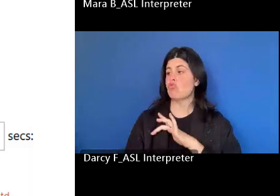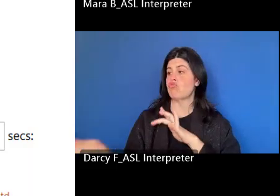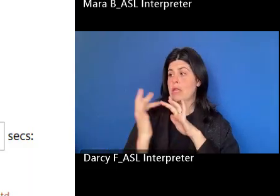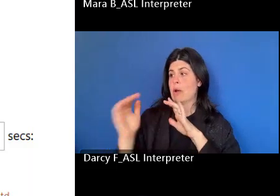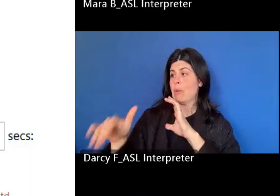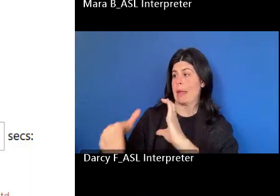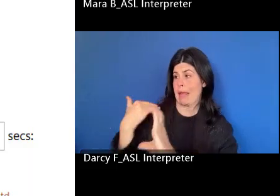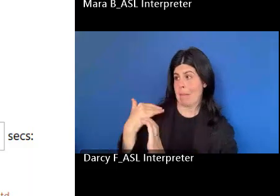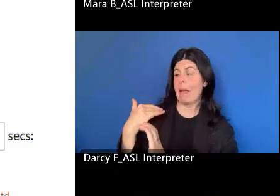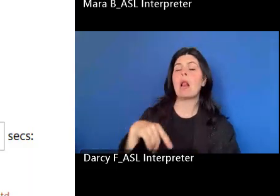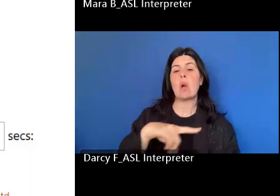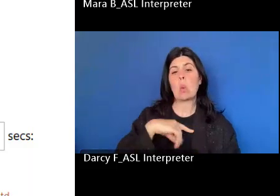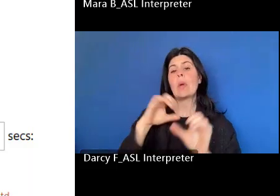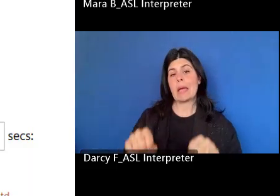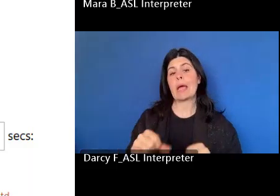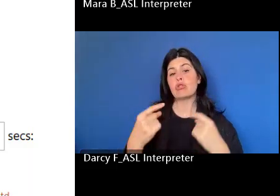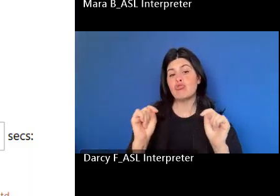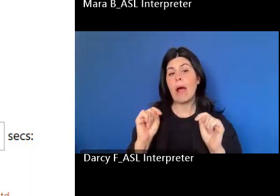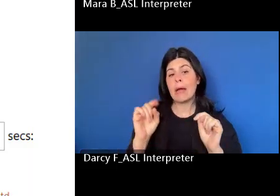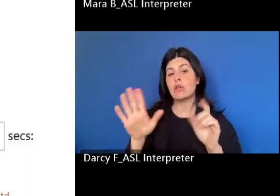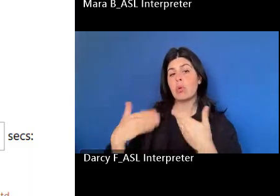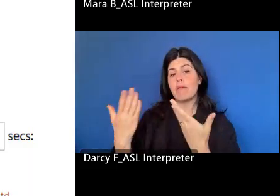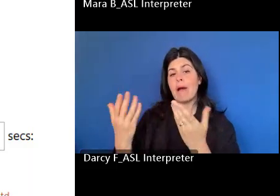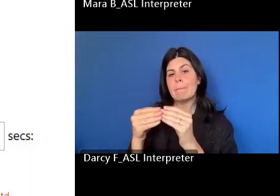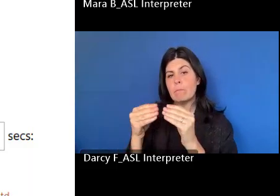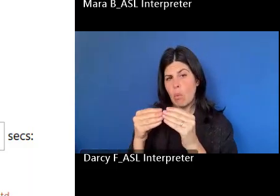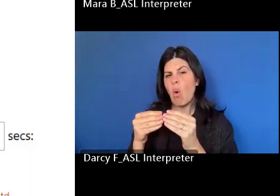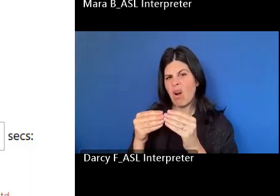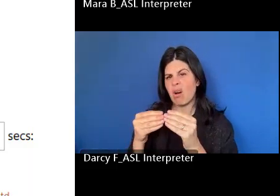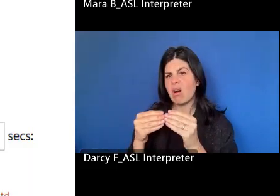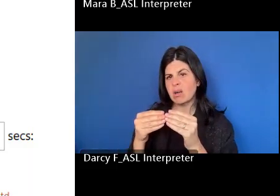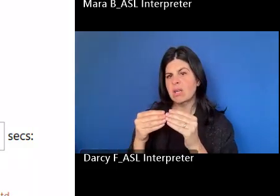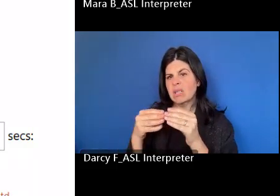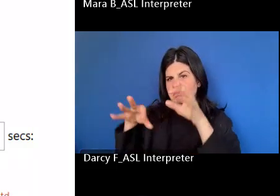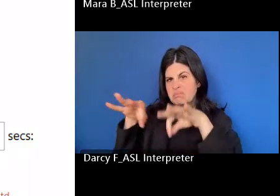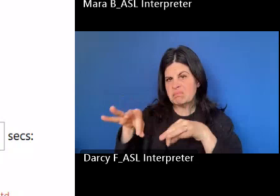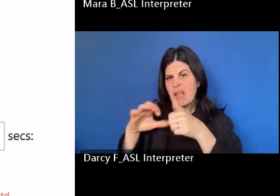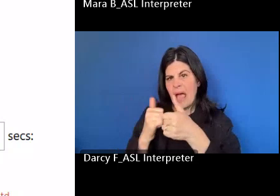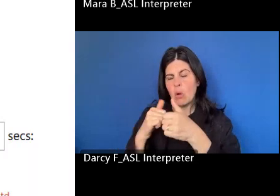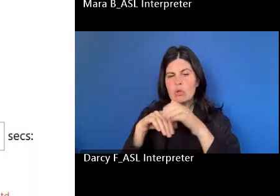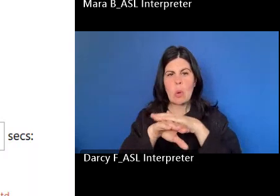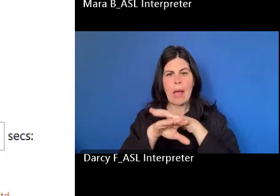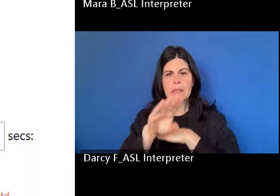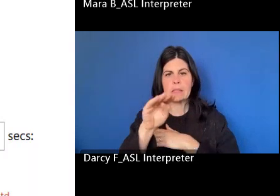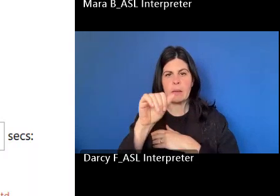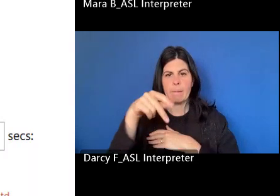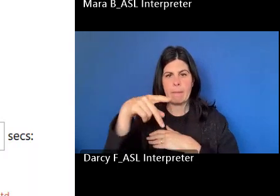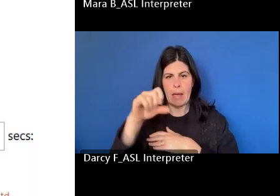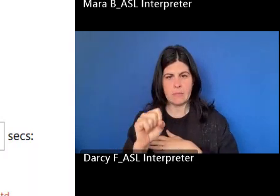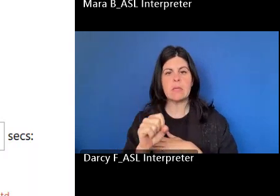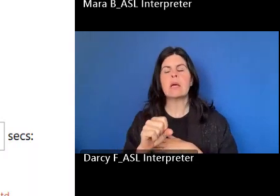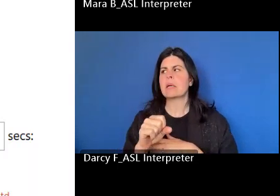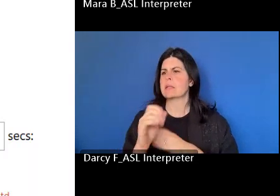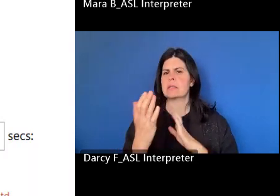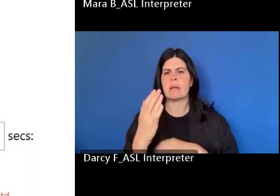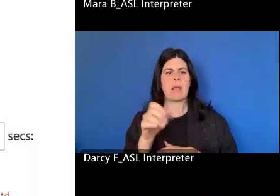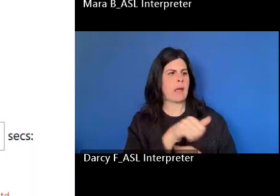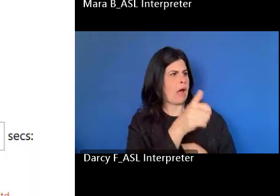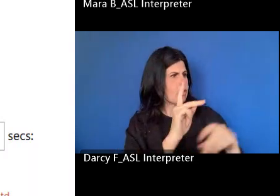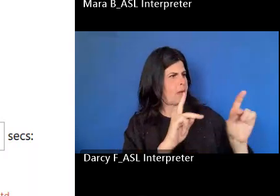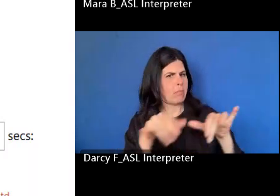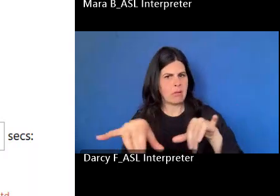email, we can try and provide some more insight onto how to access the maps, because it did seem like maybe there was some common interest in challenges